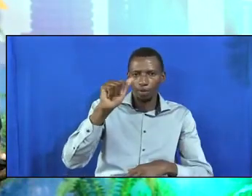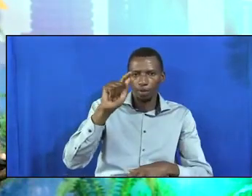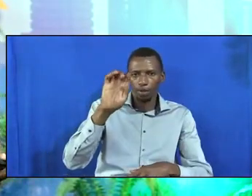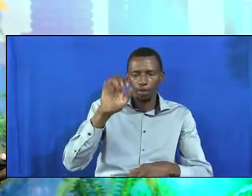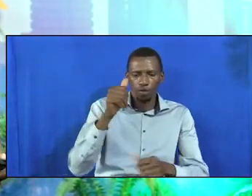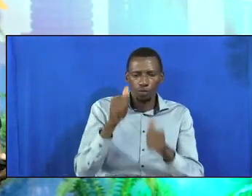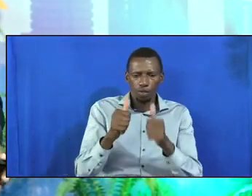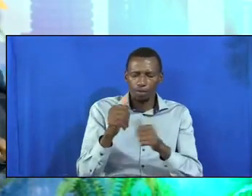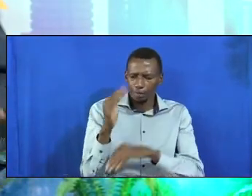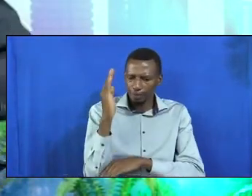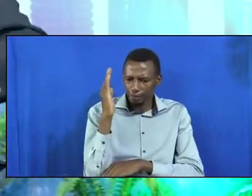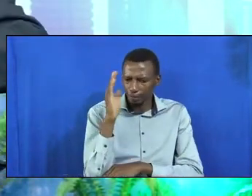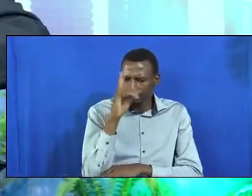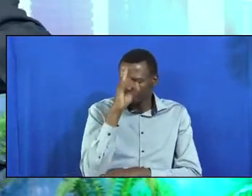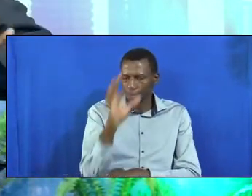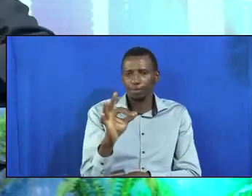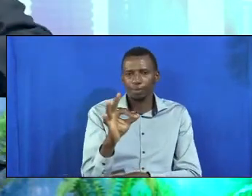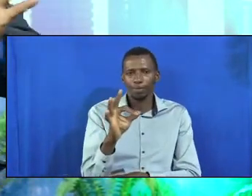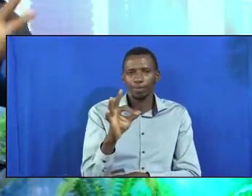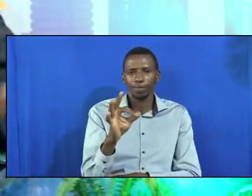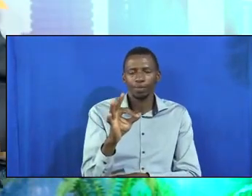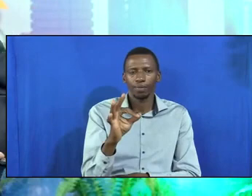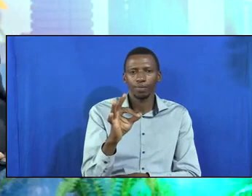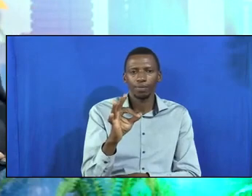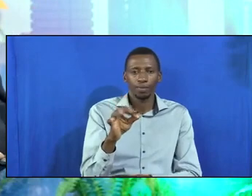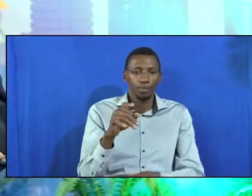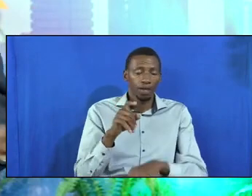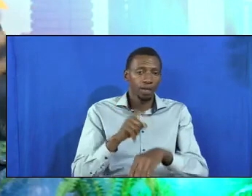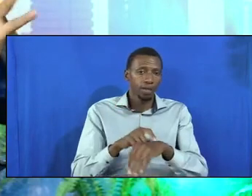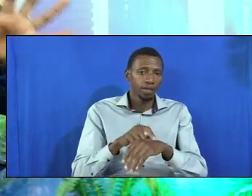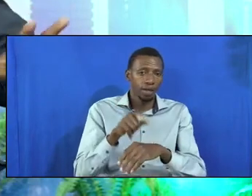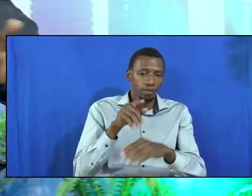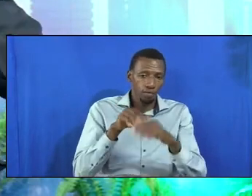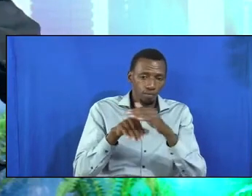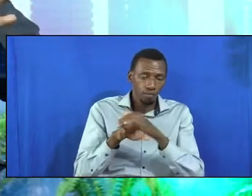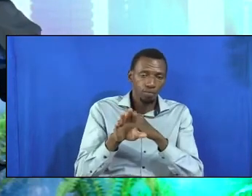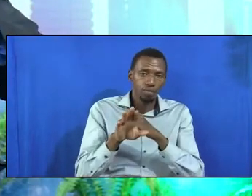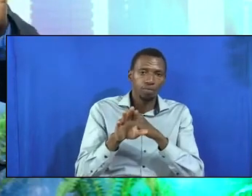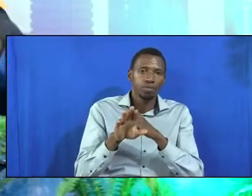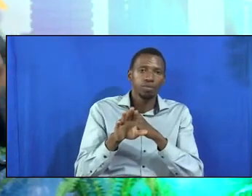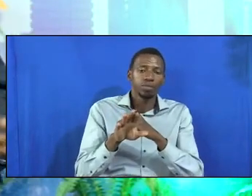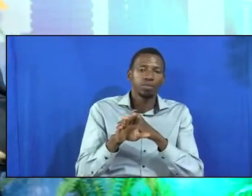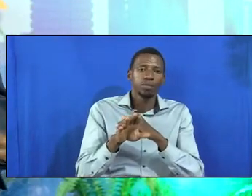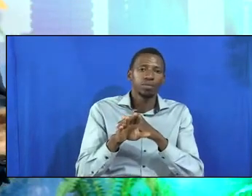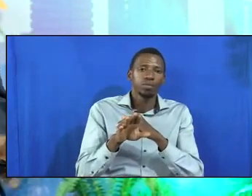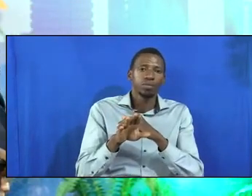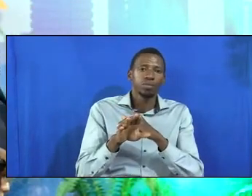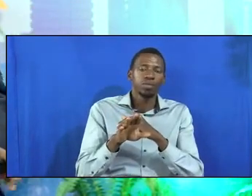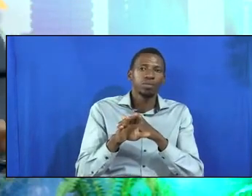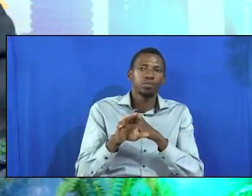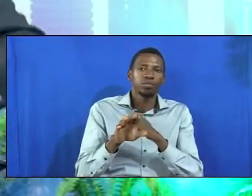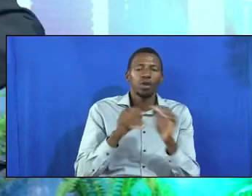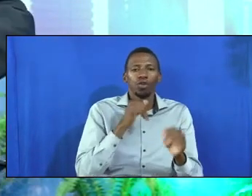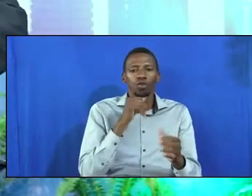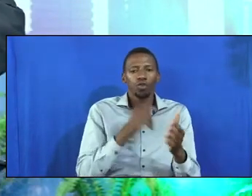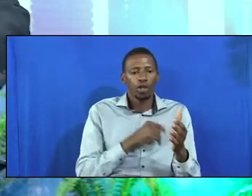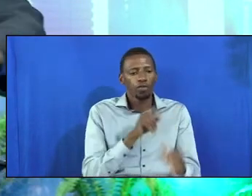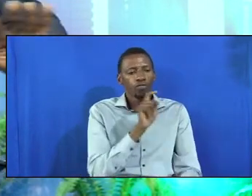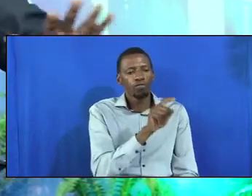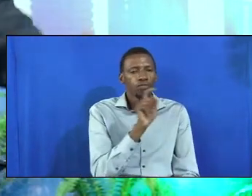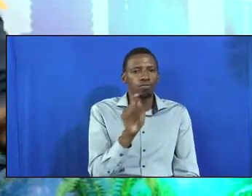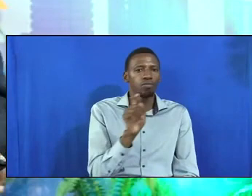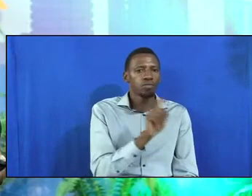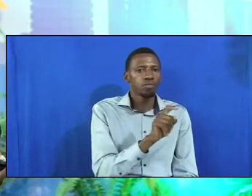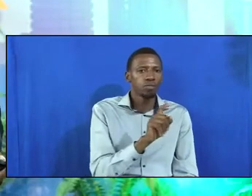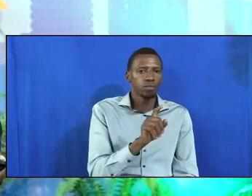placed as they enter there, you know, it wasn't a modern world. We do not have issues or these things of remote and automatic. It just